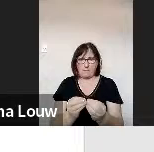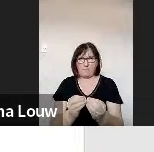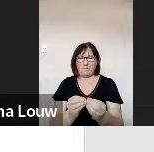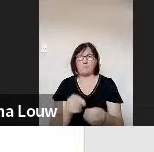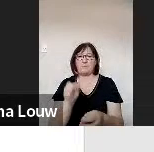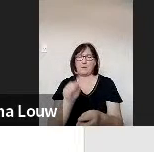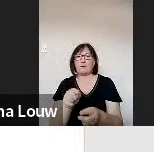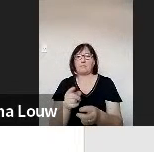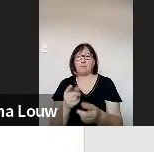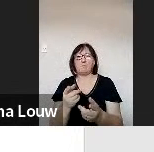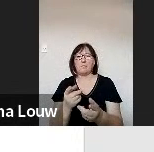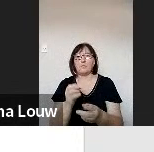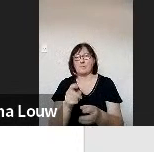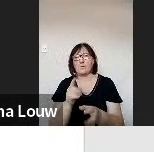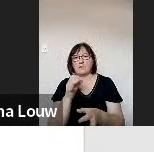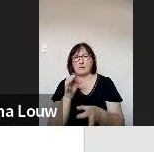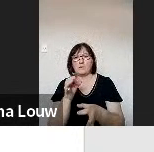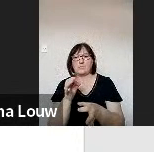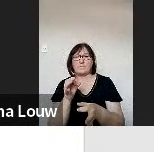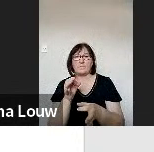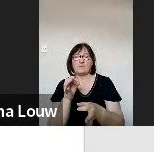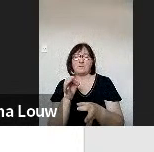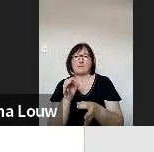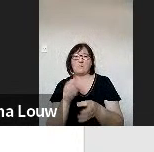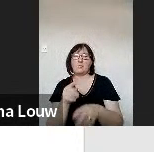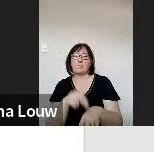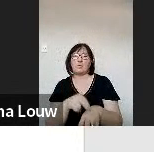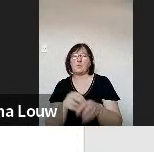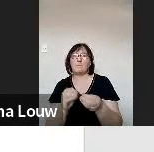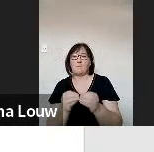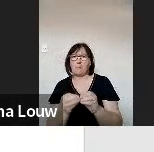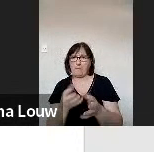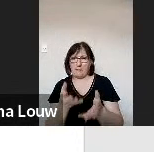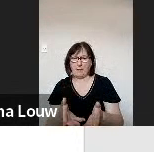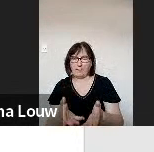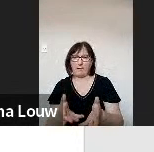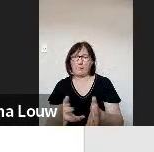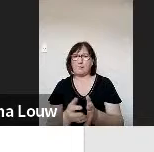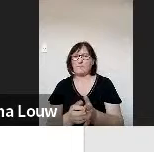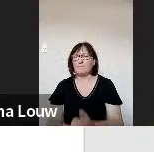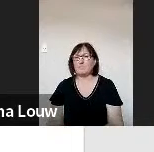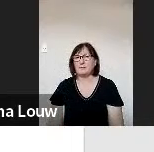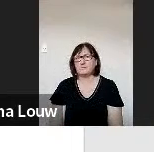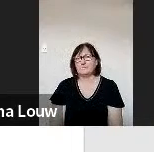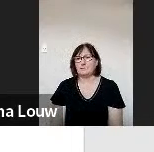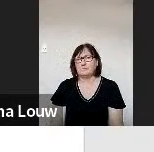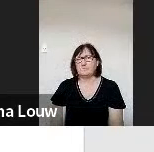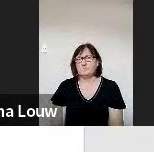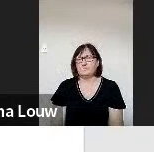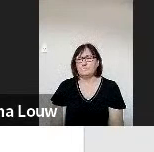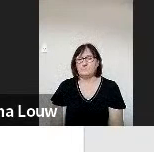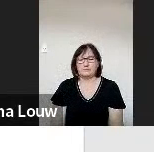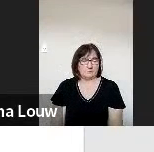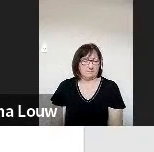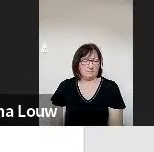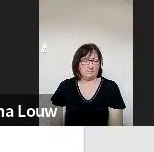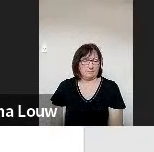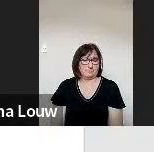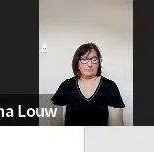as if it is made of the material that gives its one will have to determine